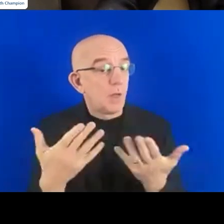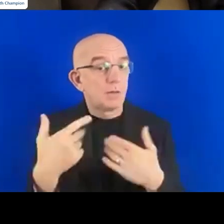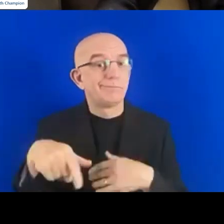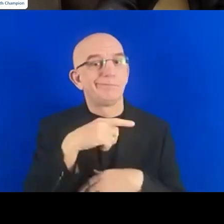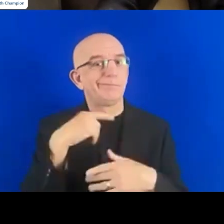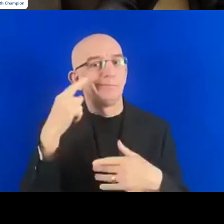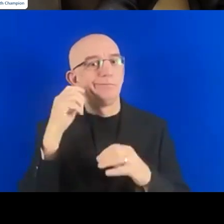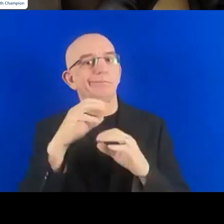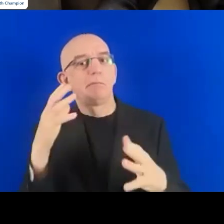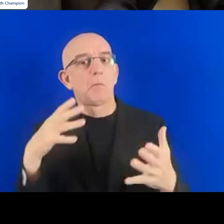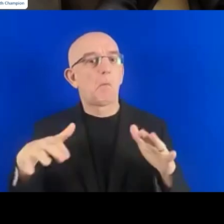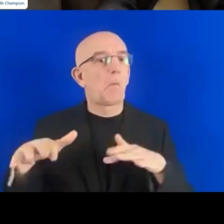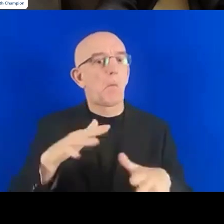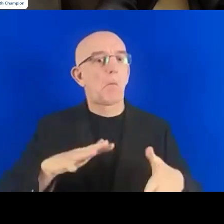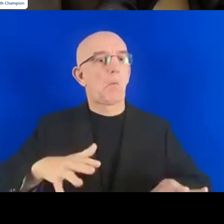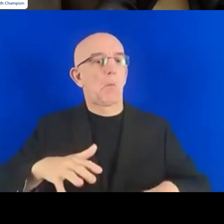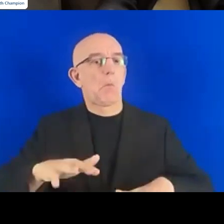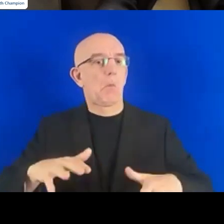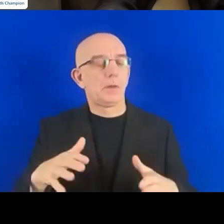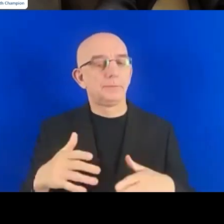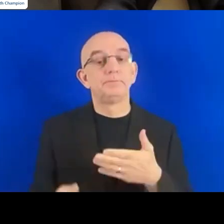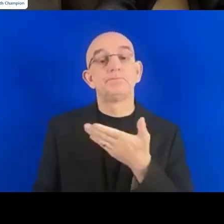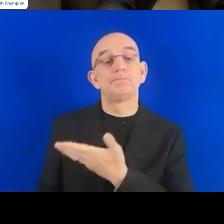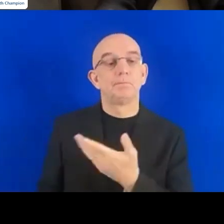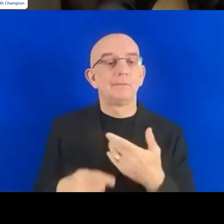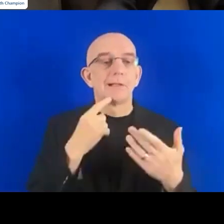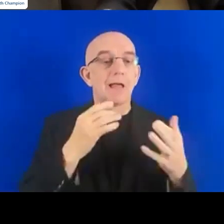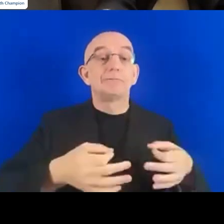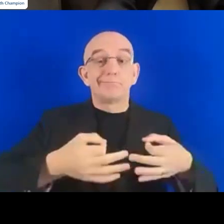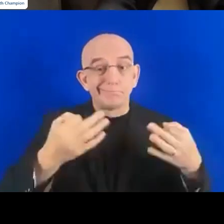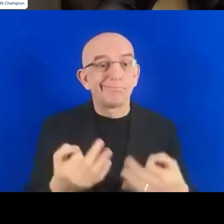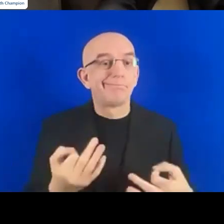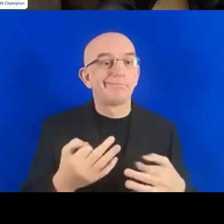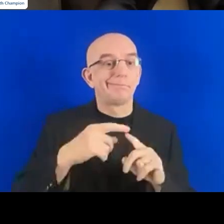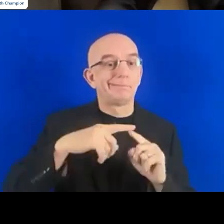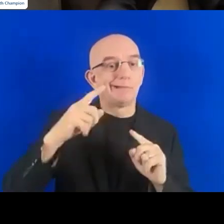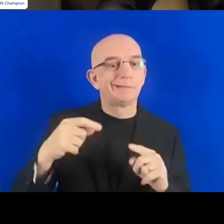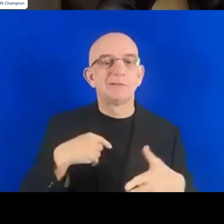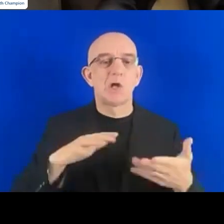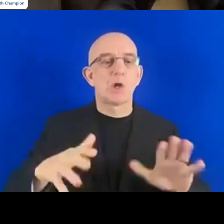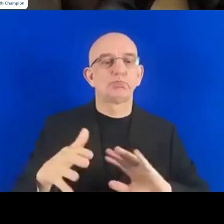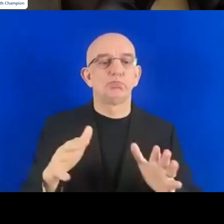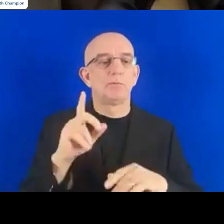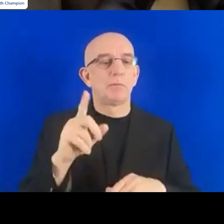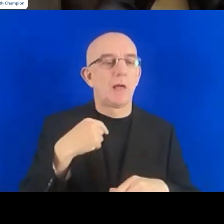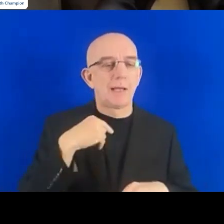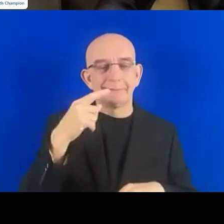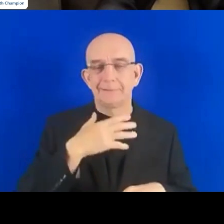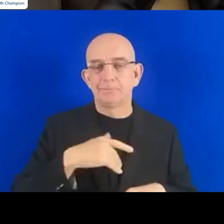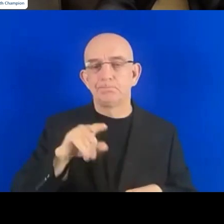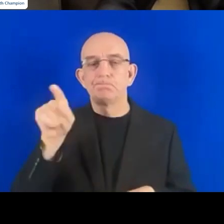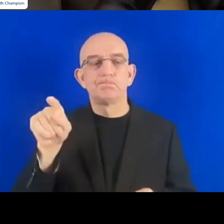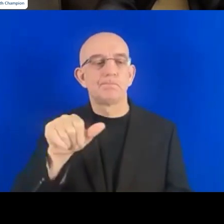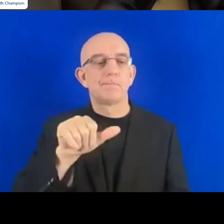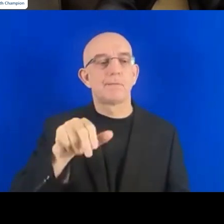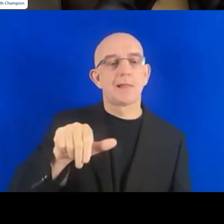have been covered in this sense, but this again is just not a global one. It covers